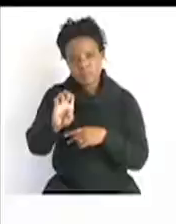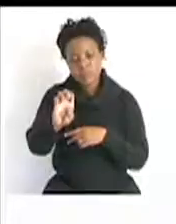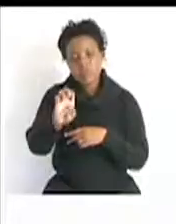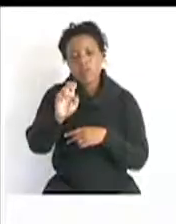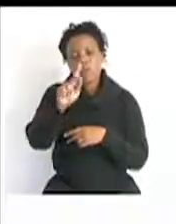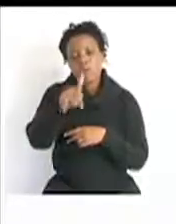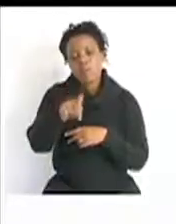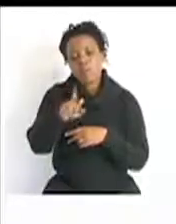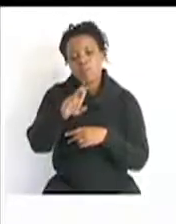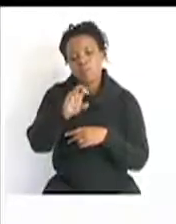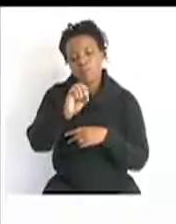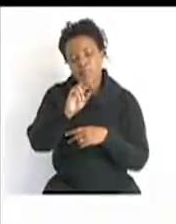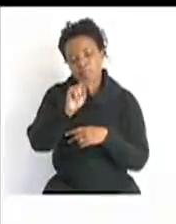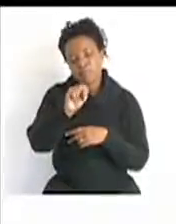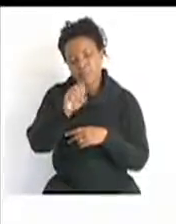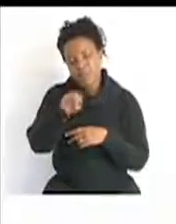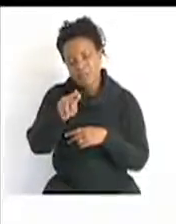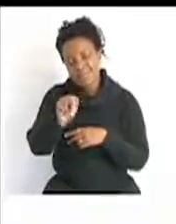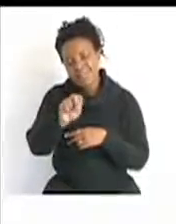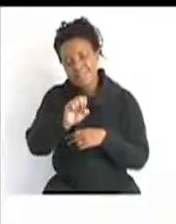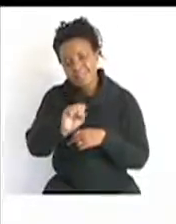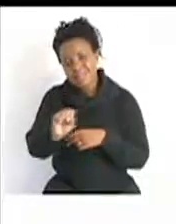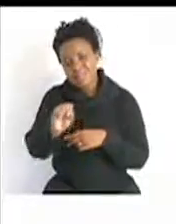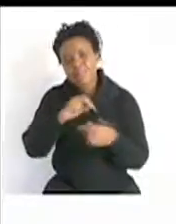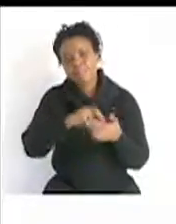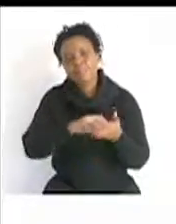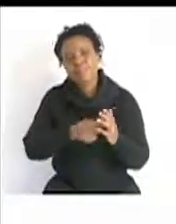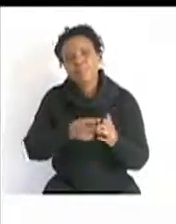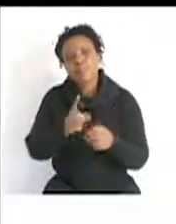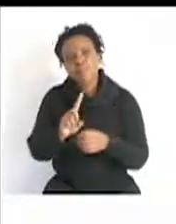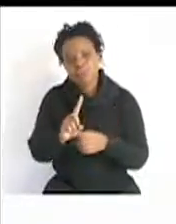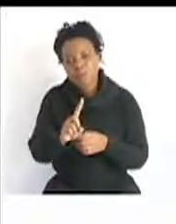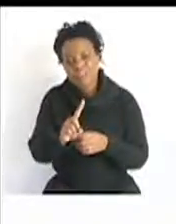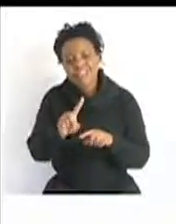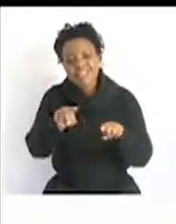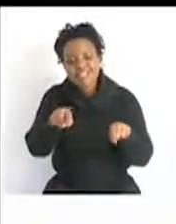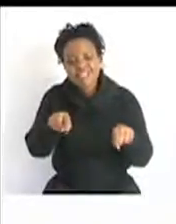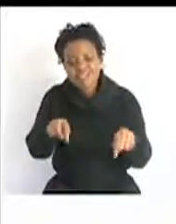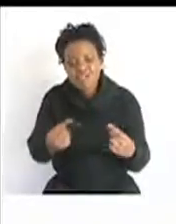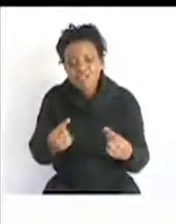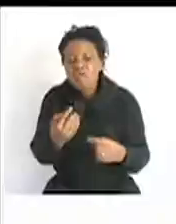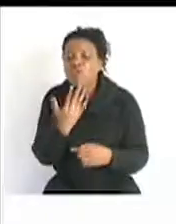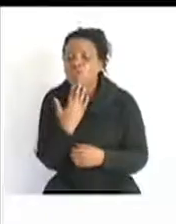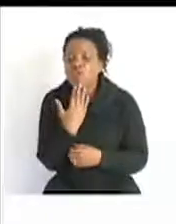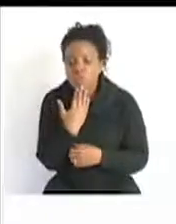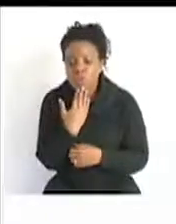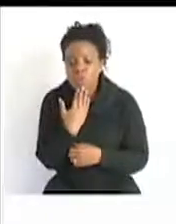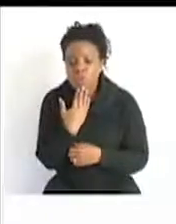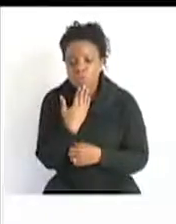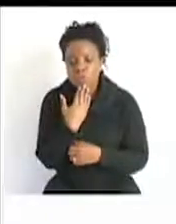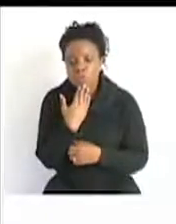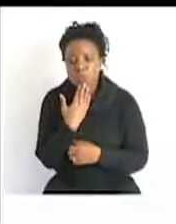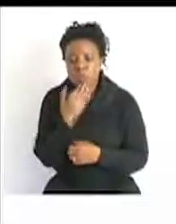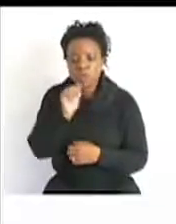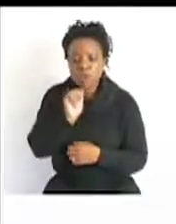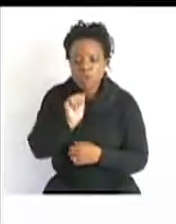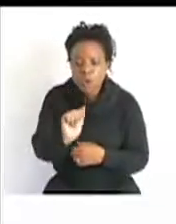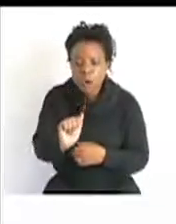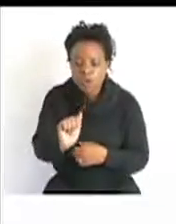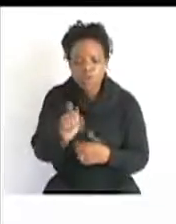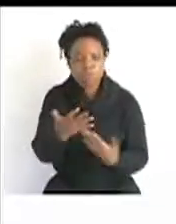that mean? It shows that something belongs to someone or something belongs to a